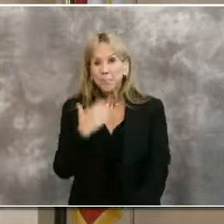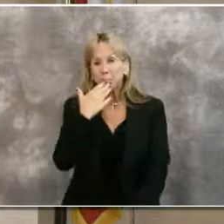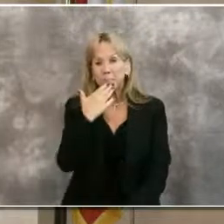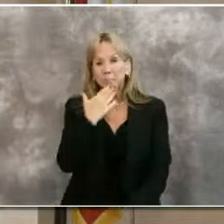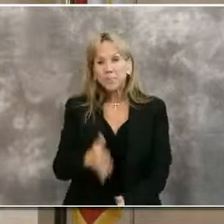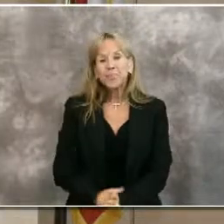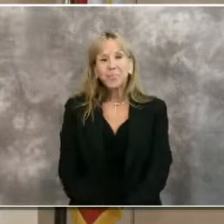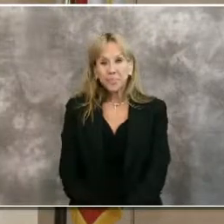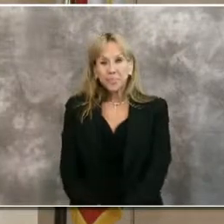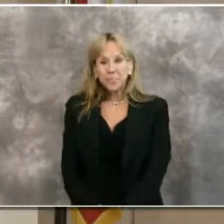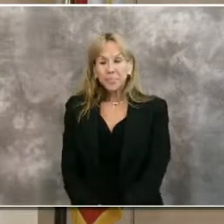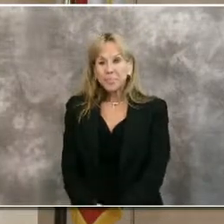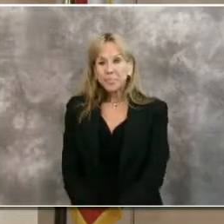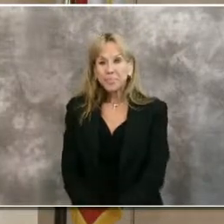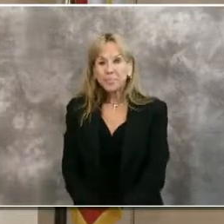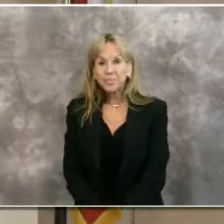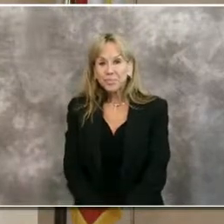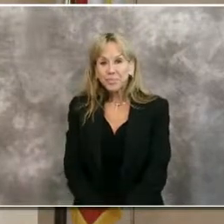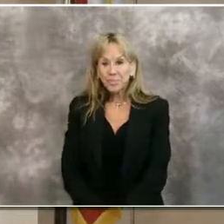Thank you.